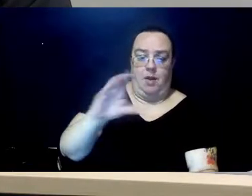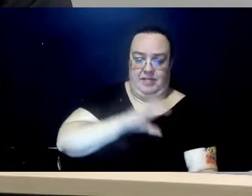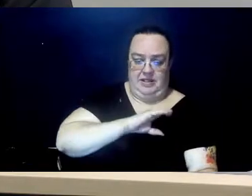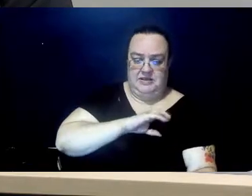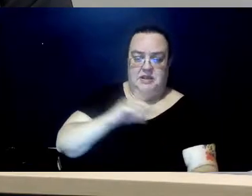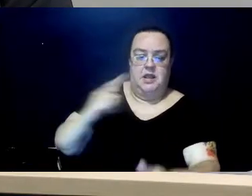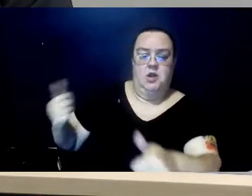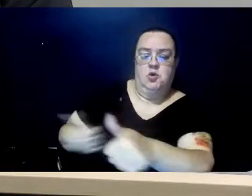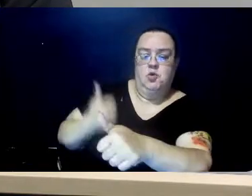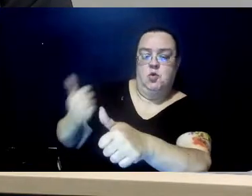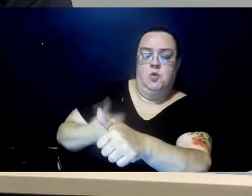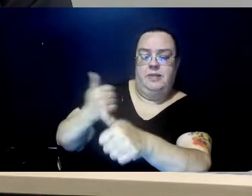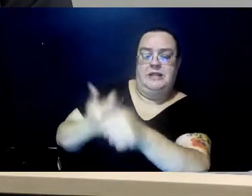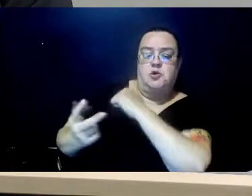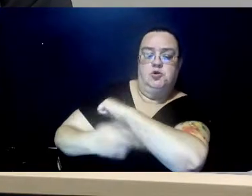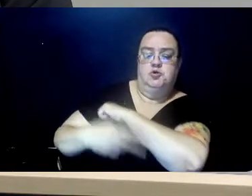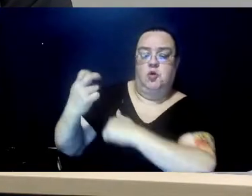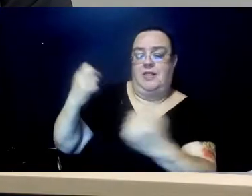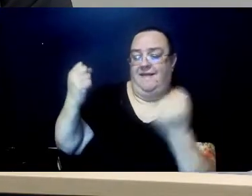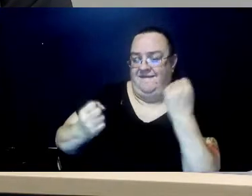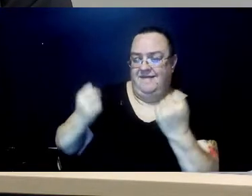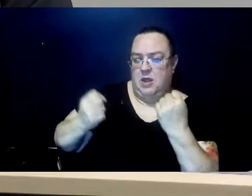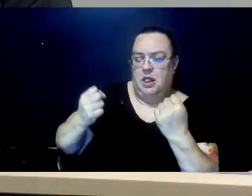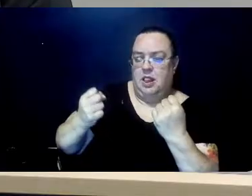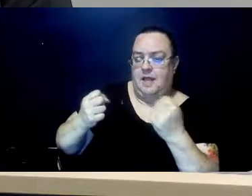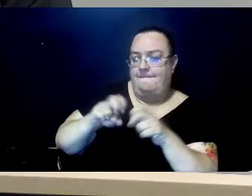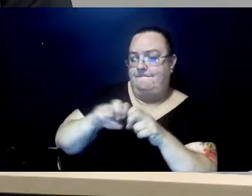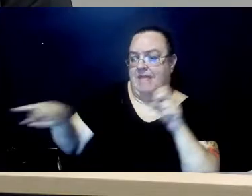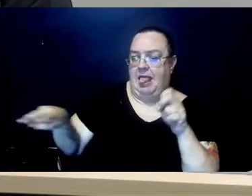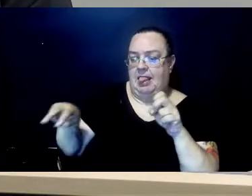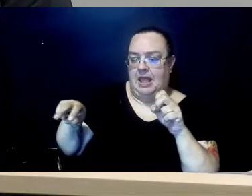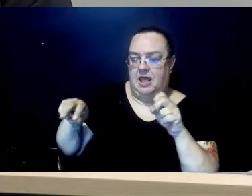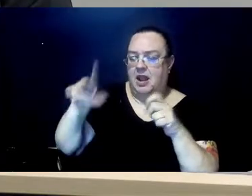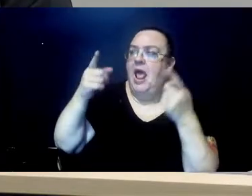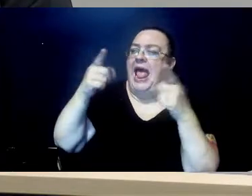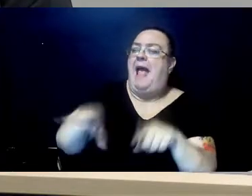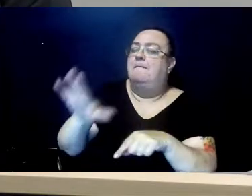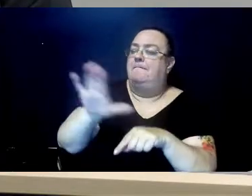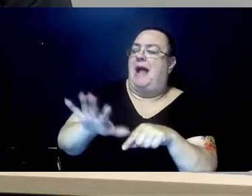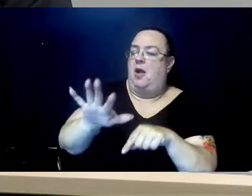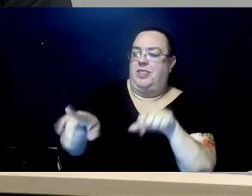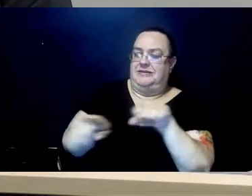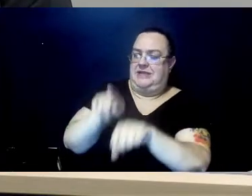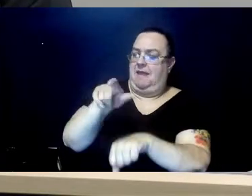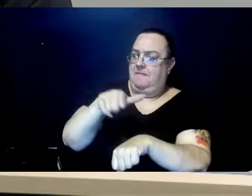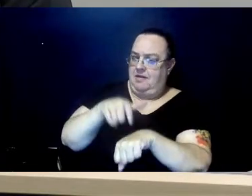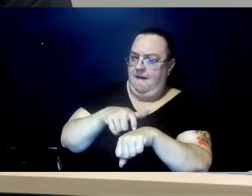bailout. That occurred right around that time, but the